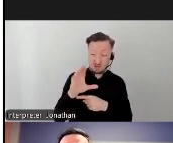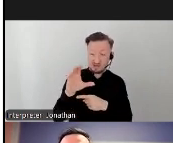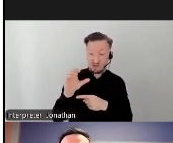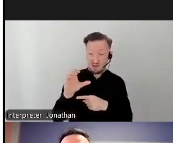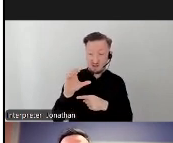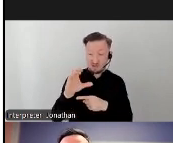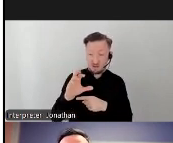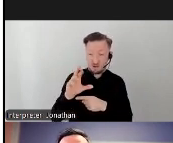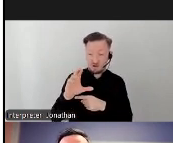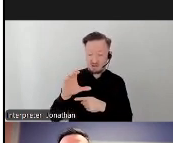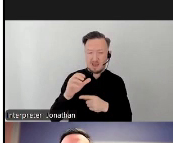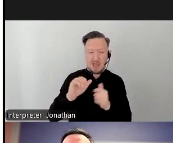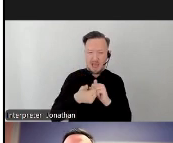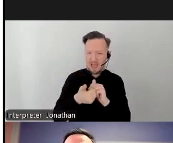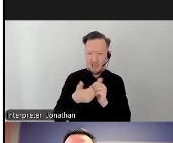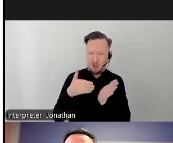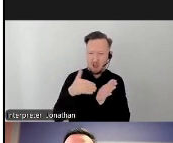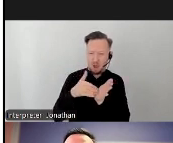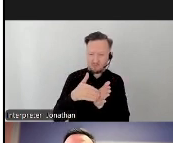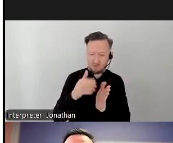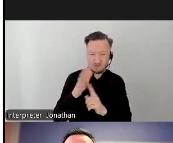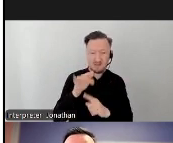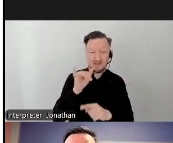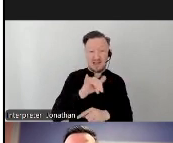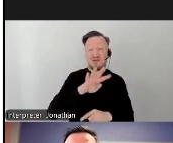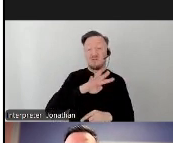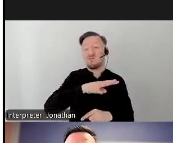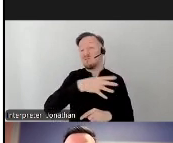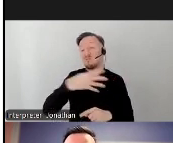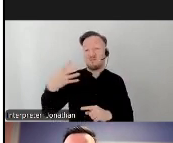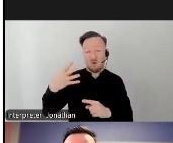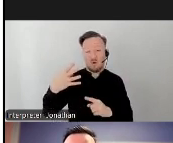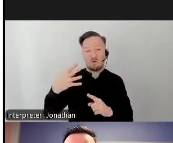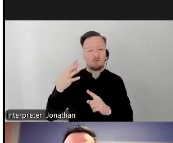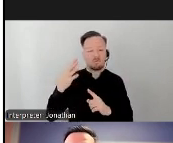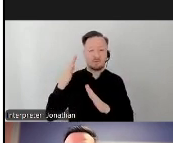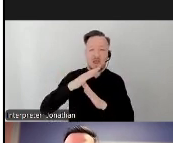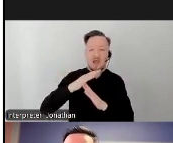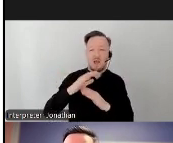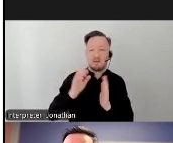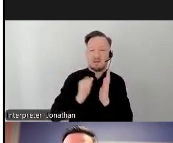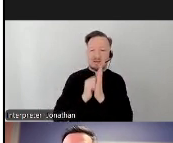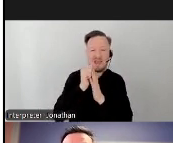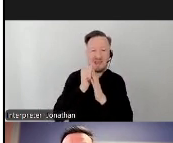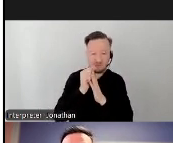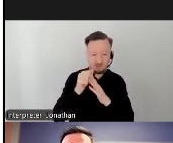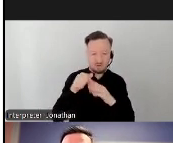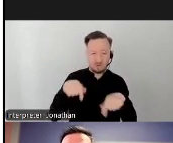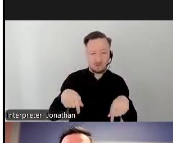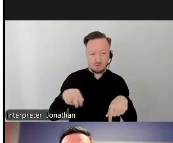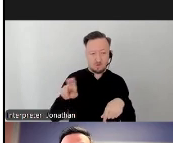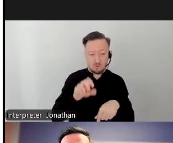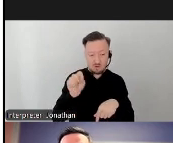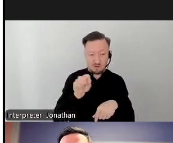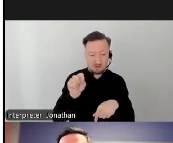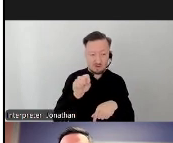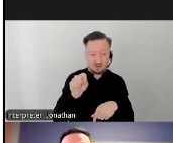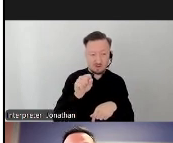cancer is the 4th most common cancer and 2nd leading cause of cancer death in the US. Globally, by 2040,